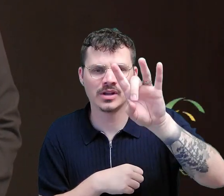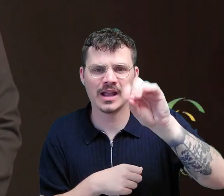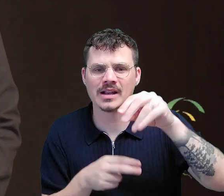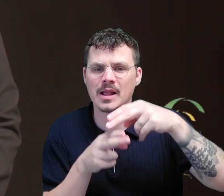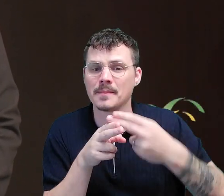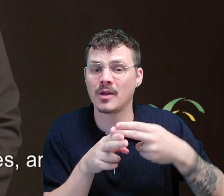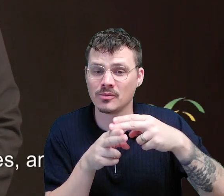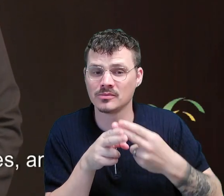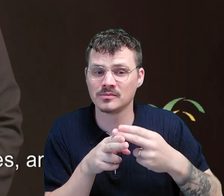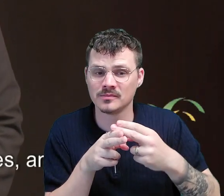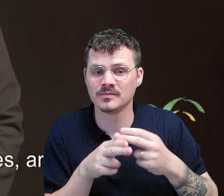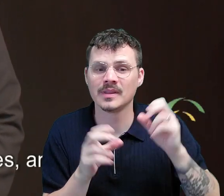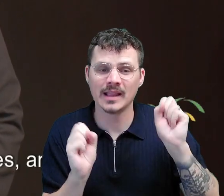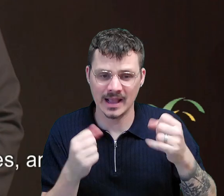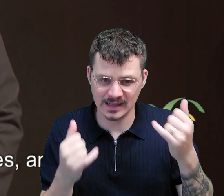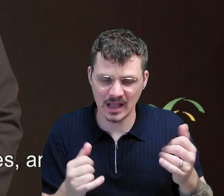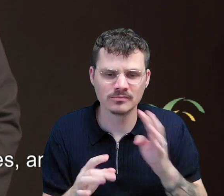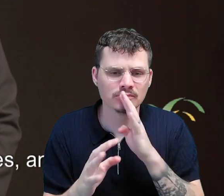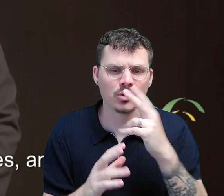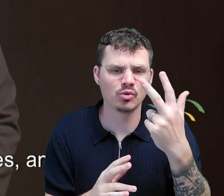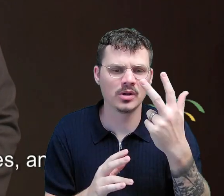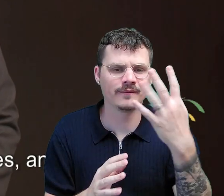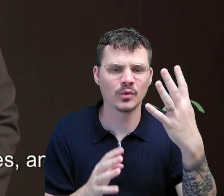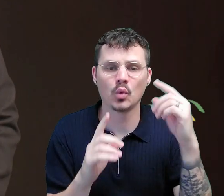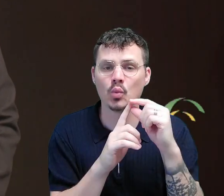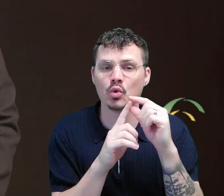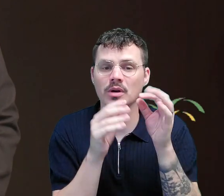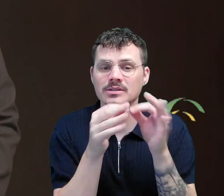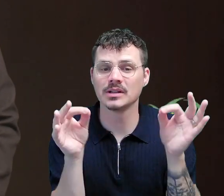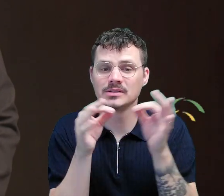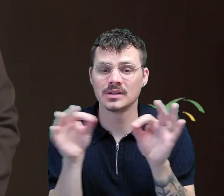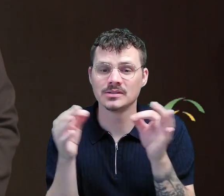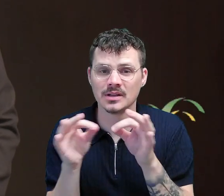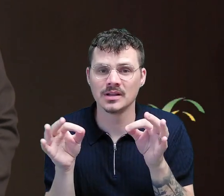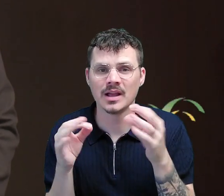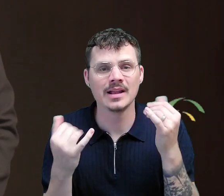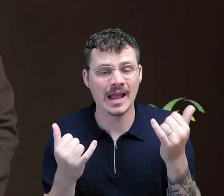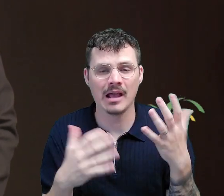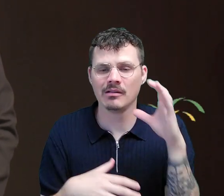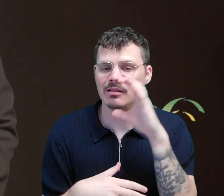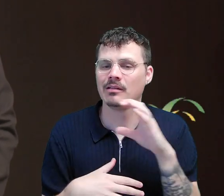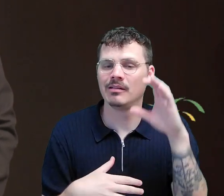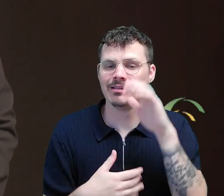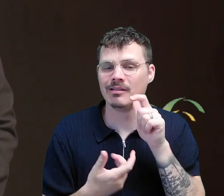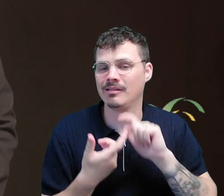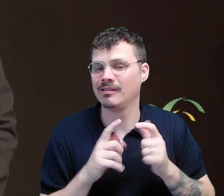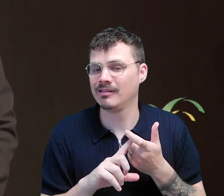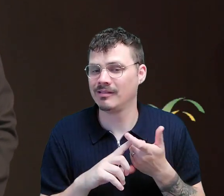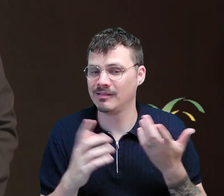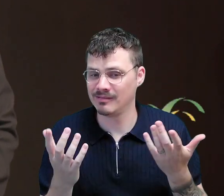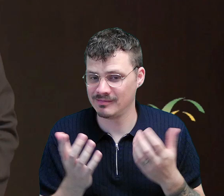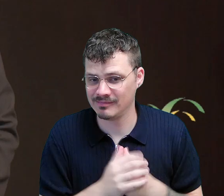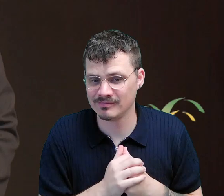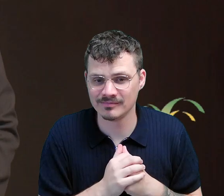pounds, can speak 3 and 4 word sentences, and is looking around for a girl.